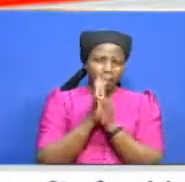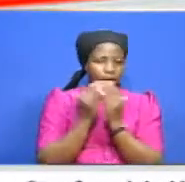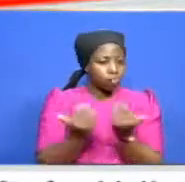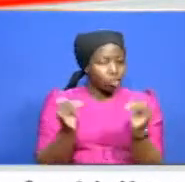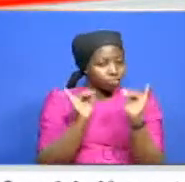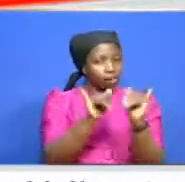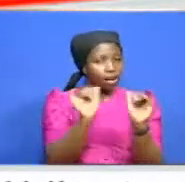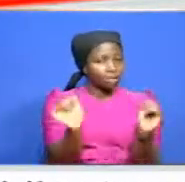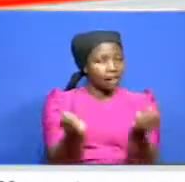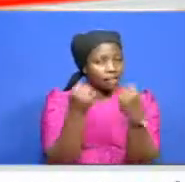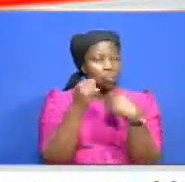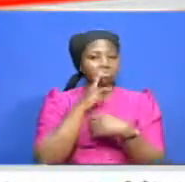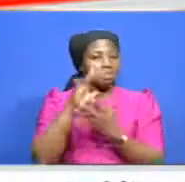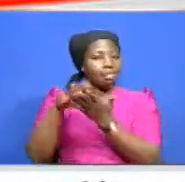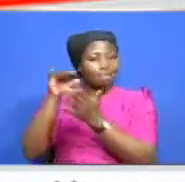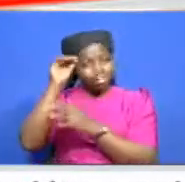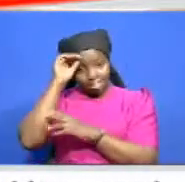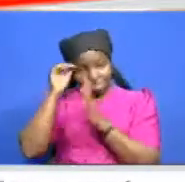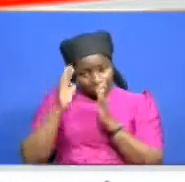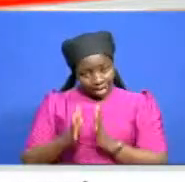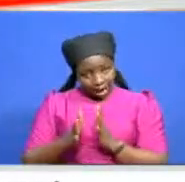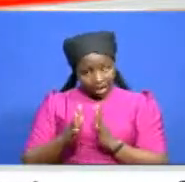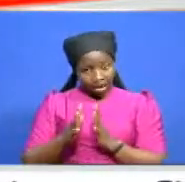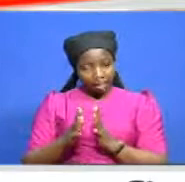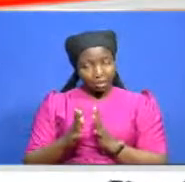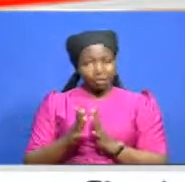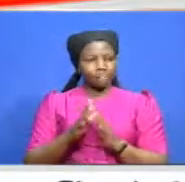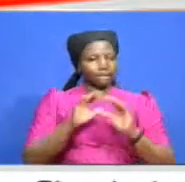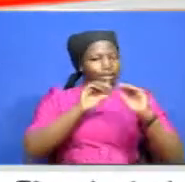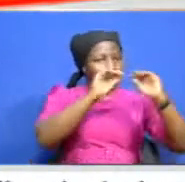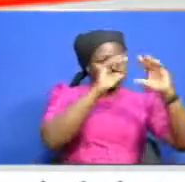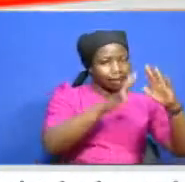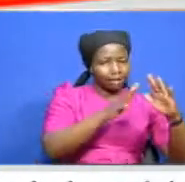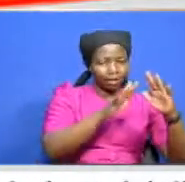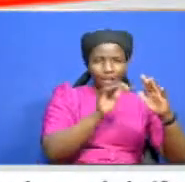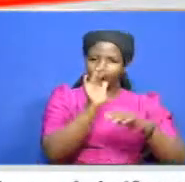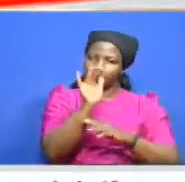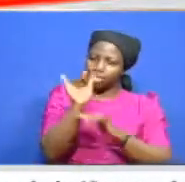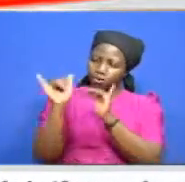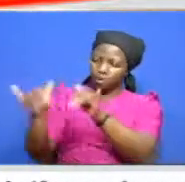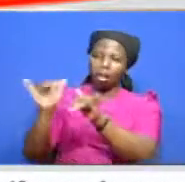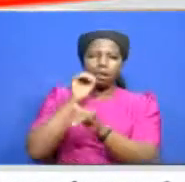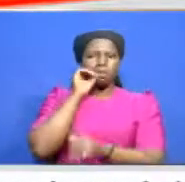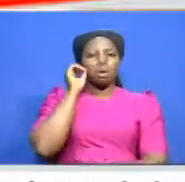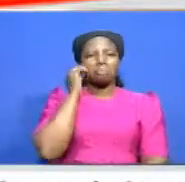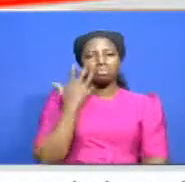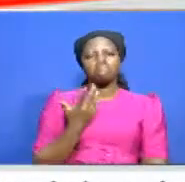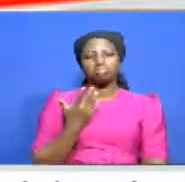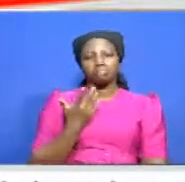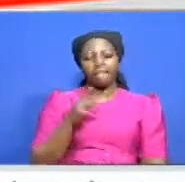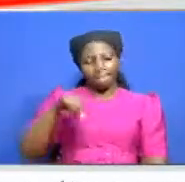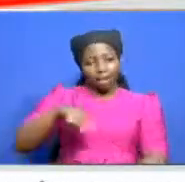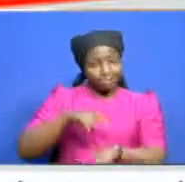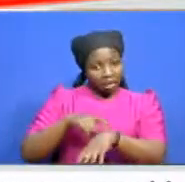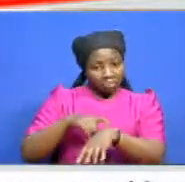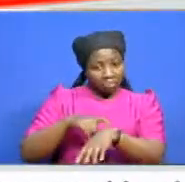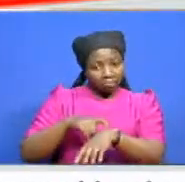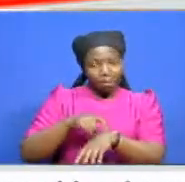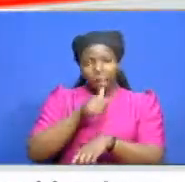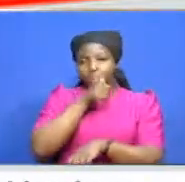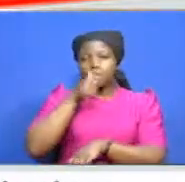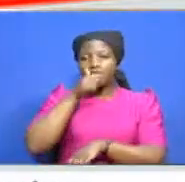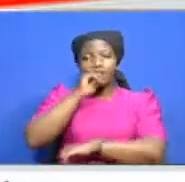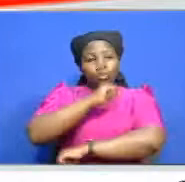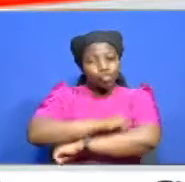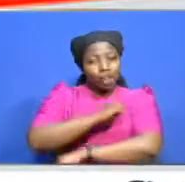And therefore, the learners and the teachers were asked to stay at home. At this point in time, private schools